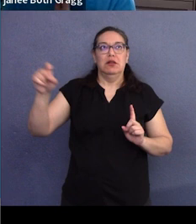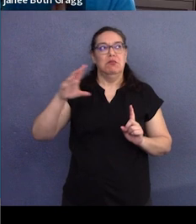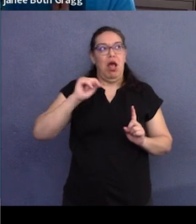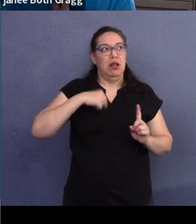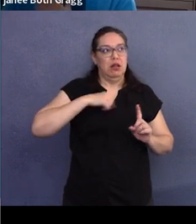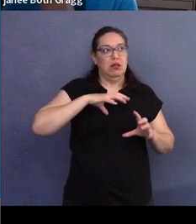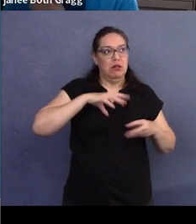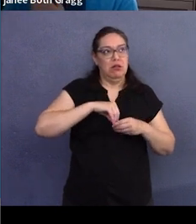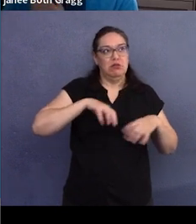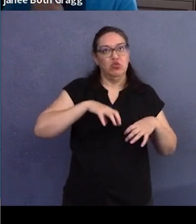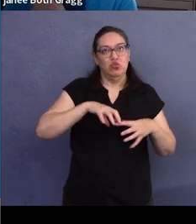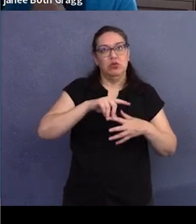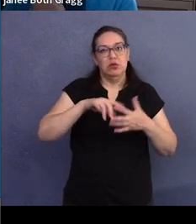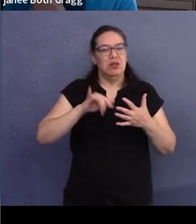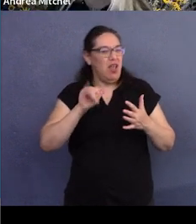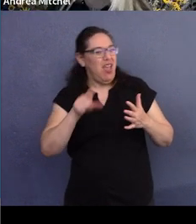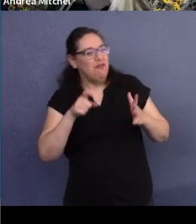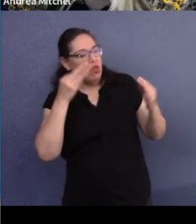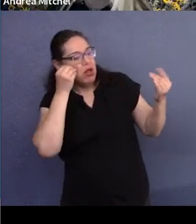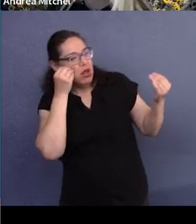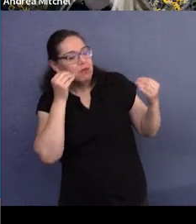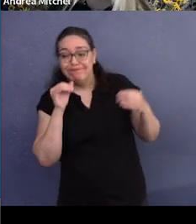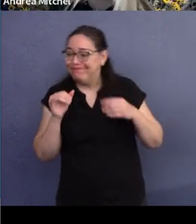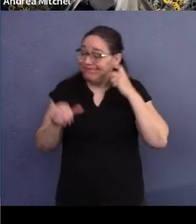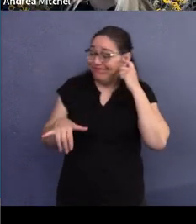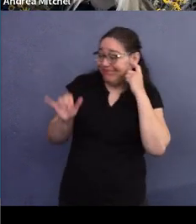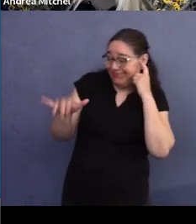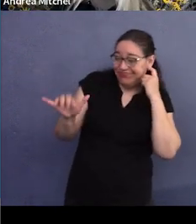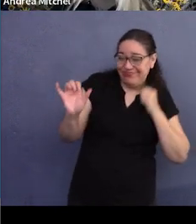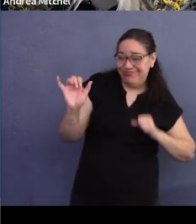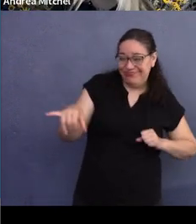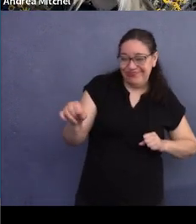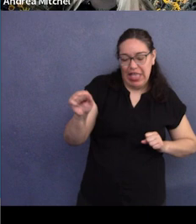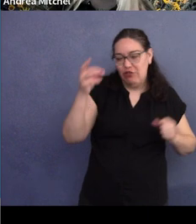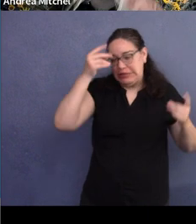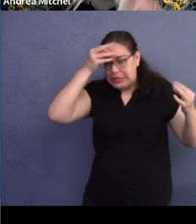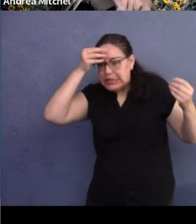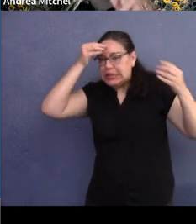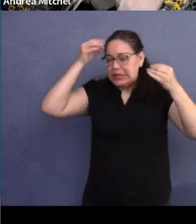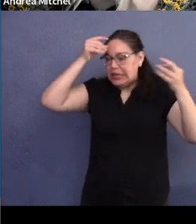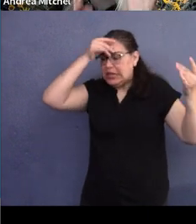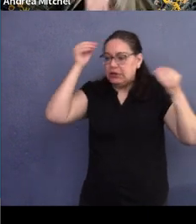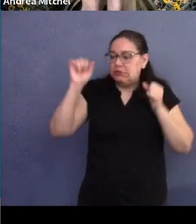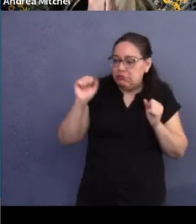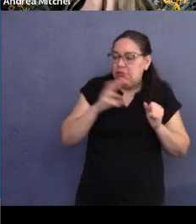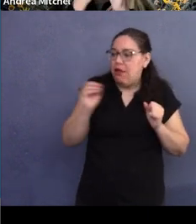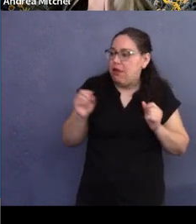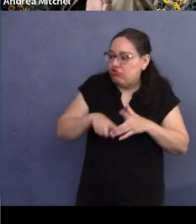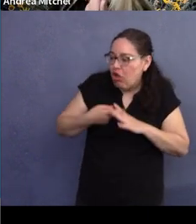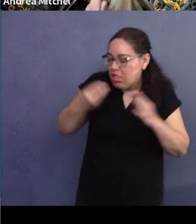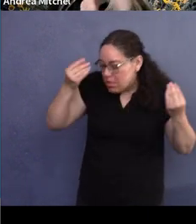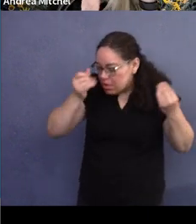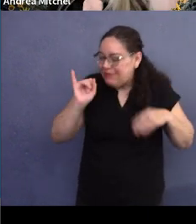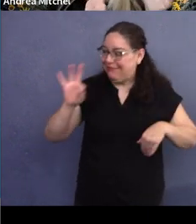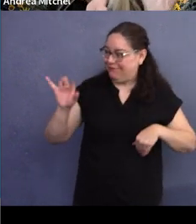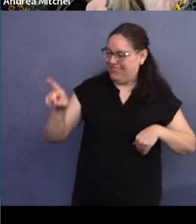but then, I'll have to think it through. Yep. And this is, think it through and just start thinking like, okay, if we're going to